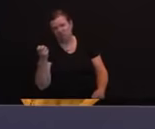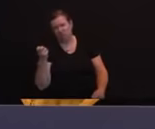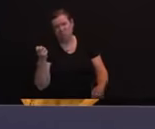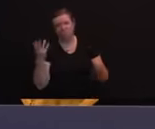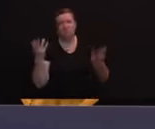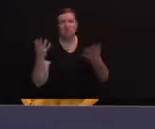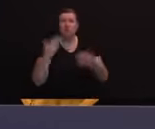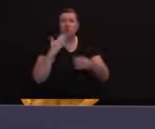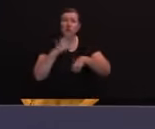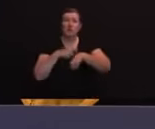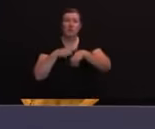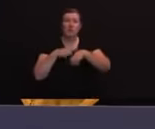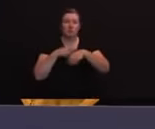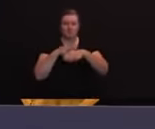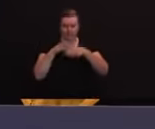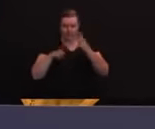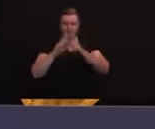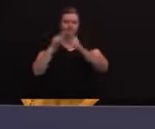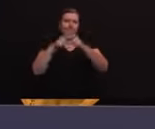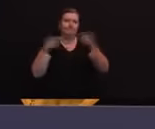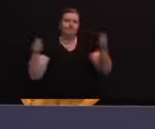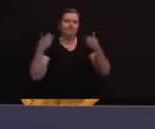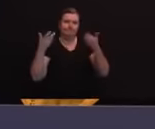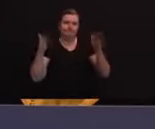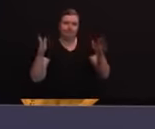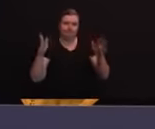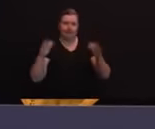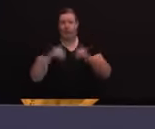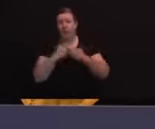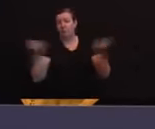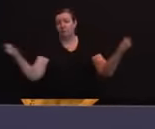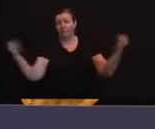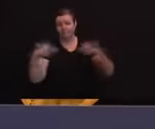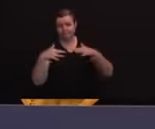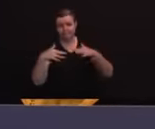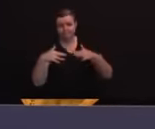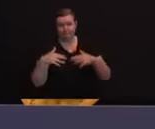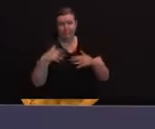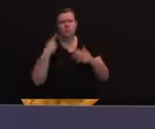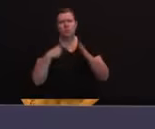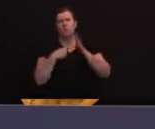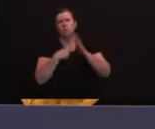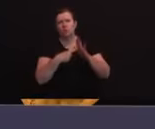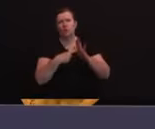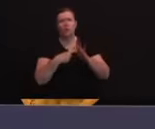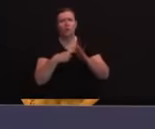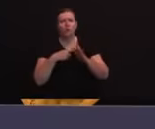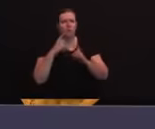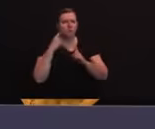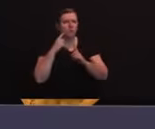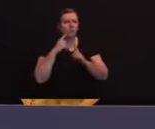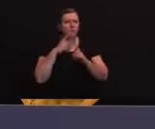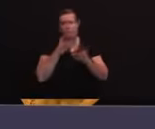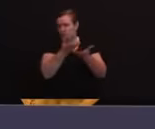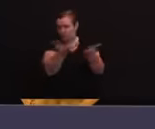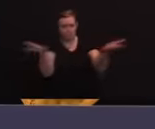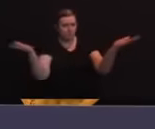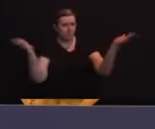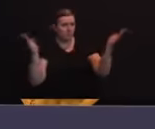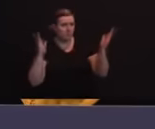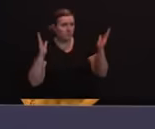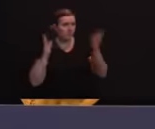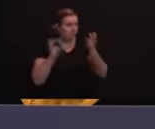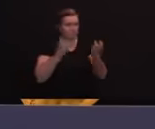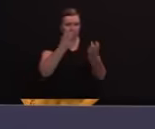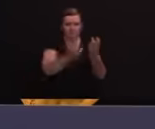gather. We should show a shot from here out looking at you and just show folks who are watching someday what it